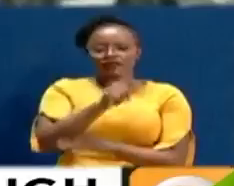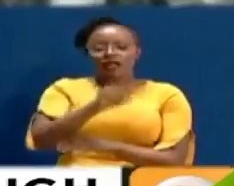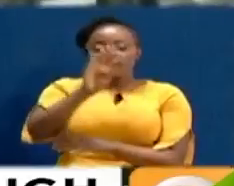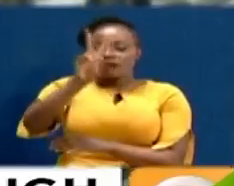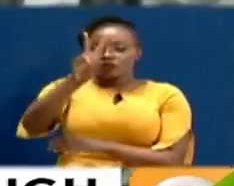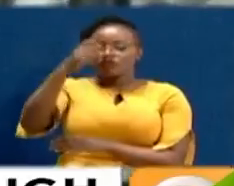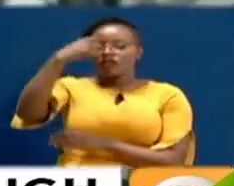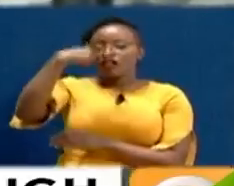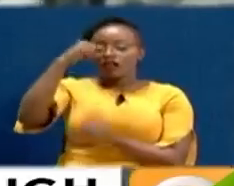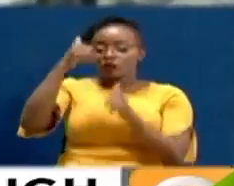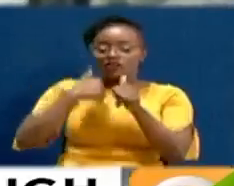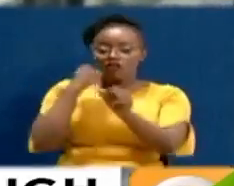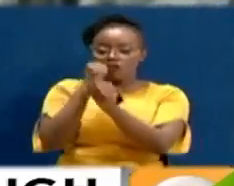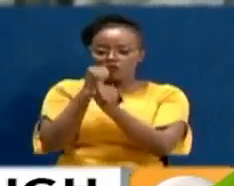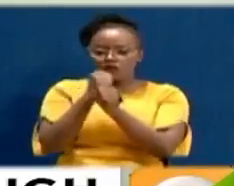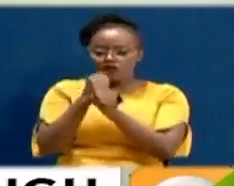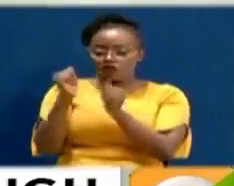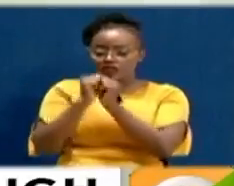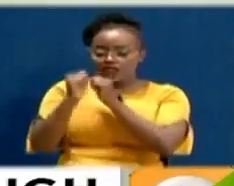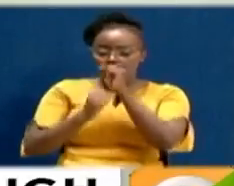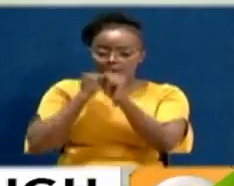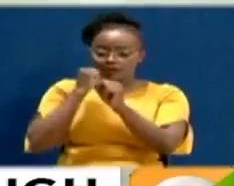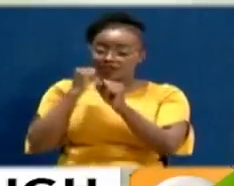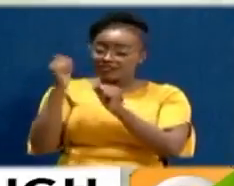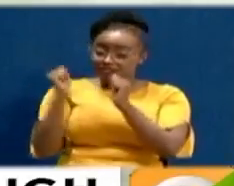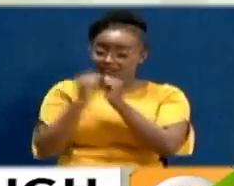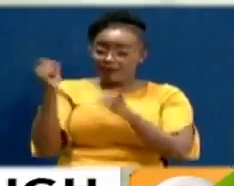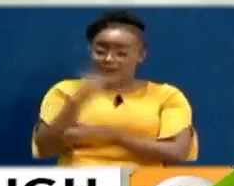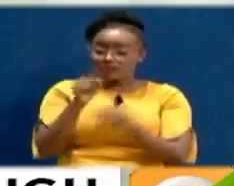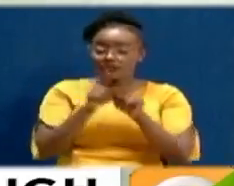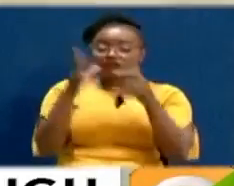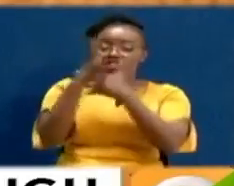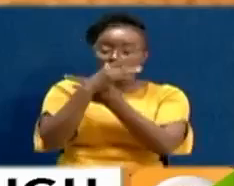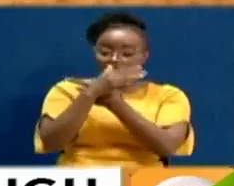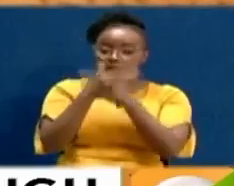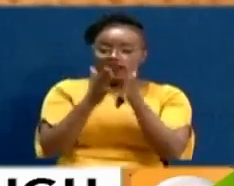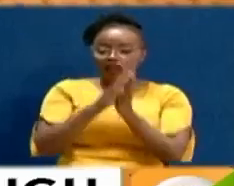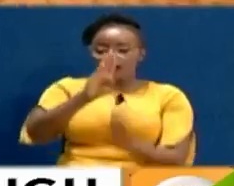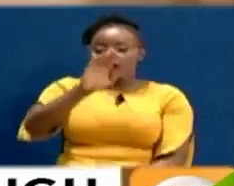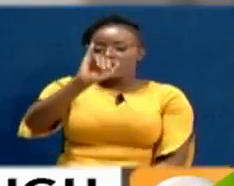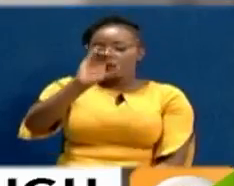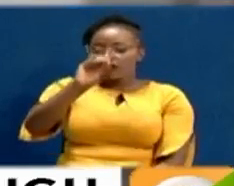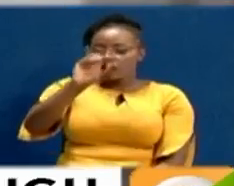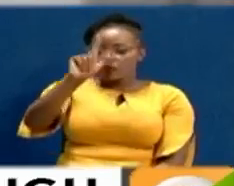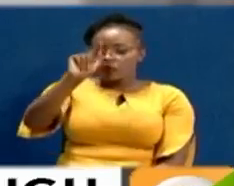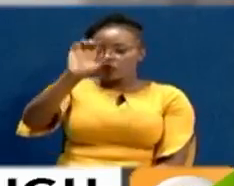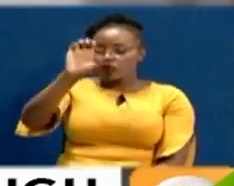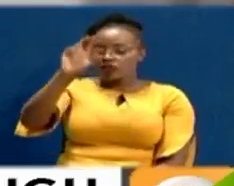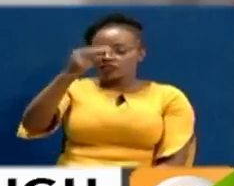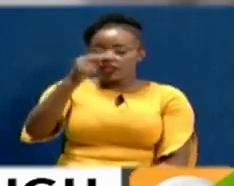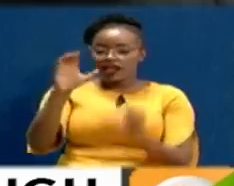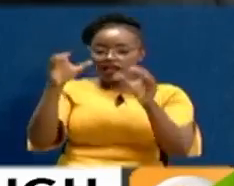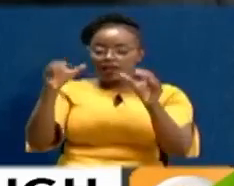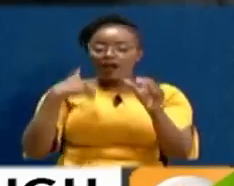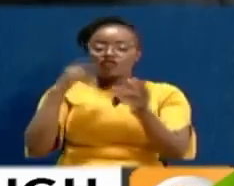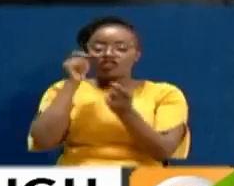BNT162b2 vaccine, which has been worked on for 10 months by Pfizer and German biotechnology company BioNTech SE, now